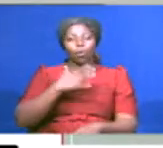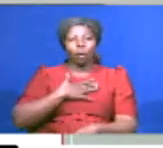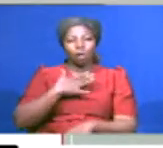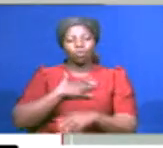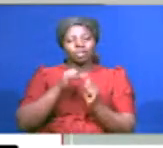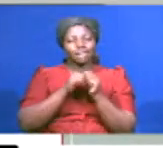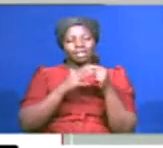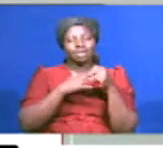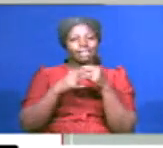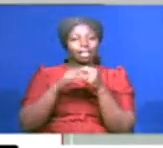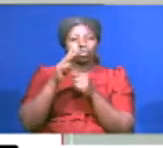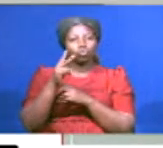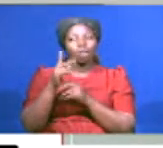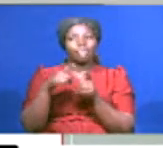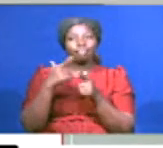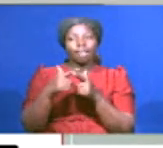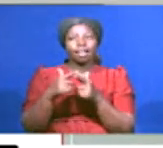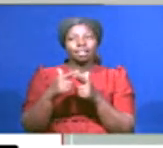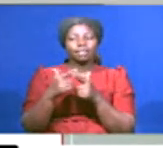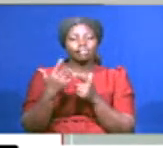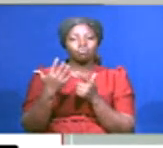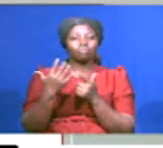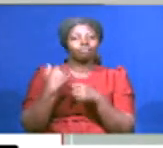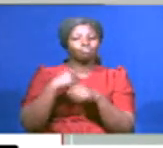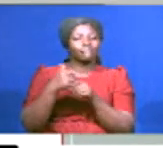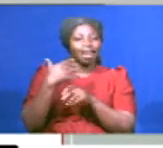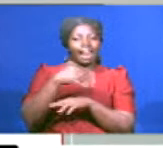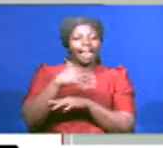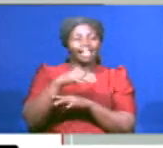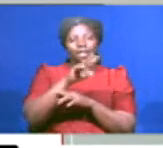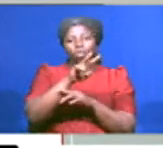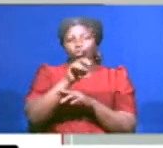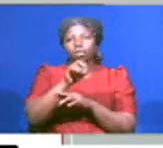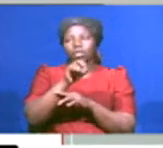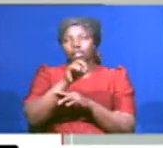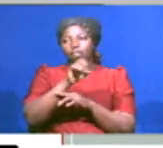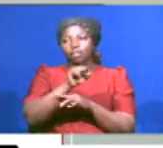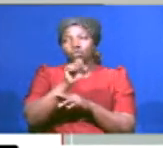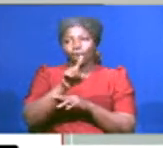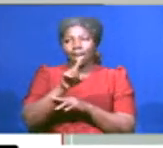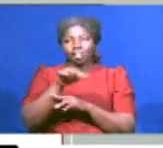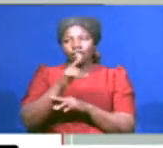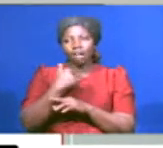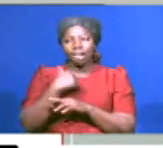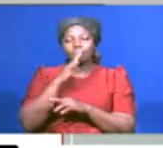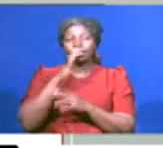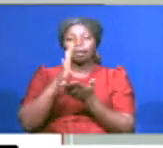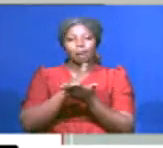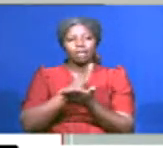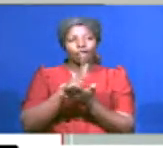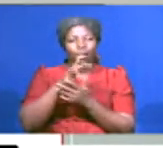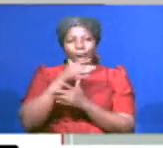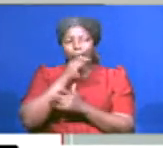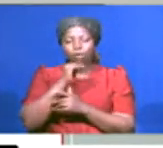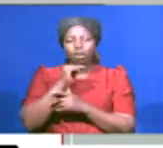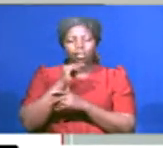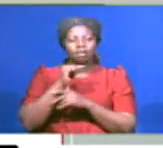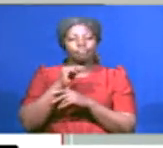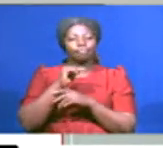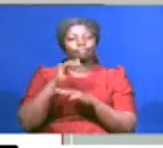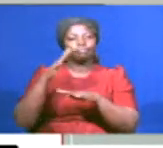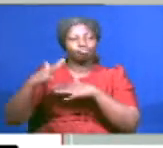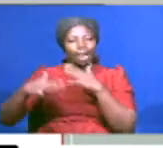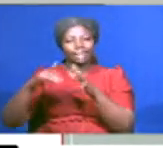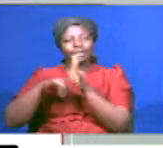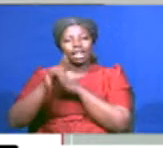was remastered with a reggae feel in 2021. He has been part of a boy band in Mombasa, Simba Wanyika and